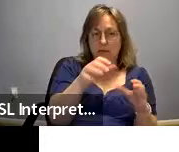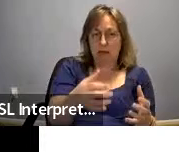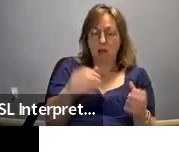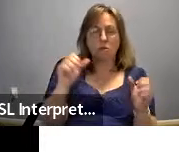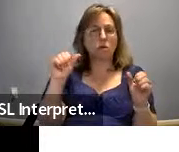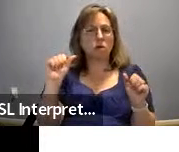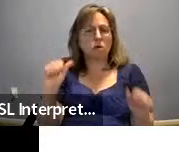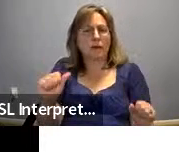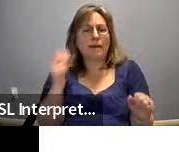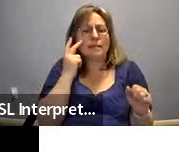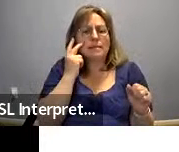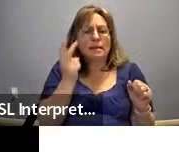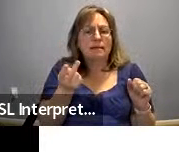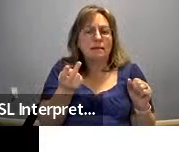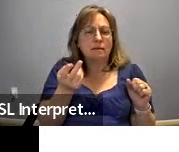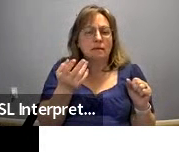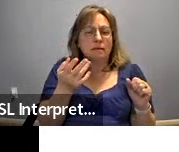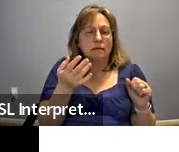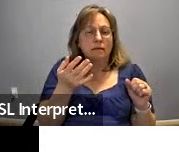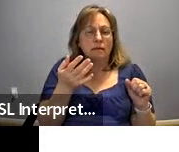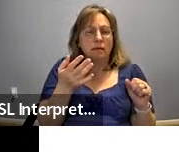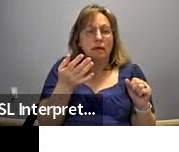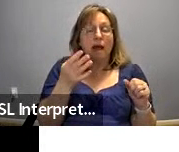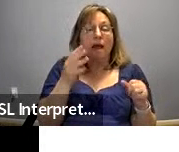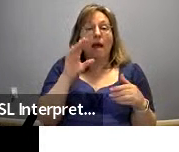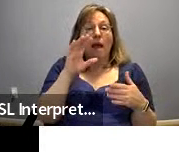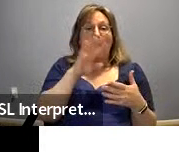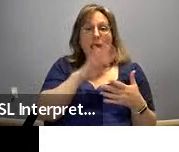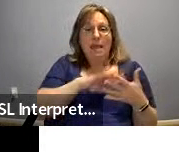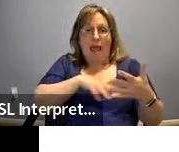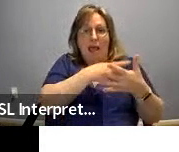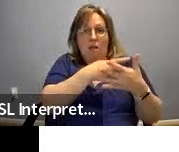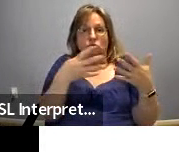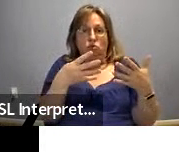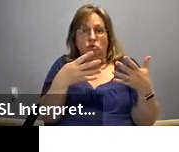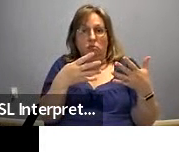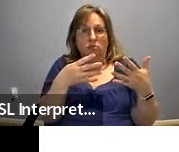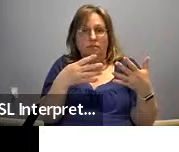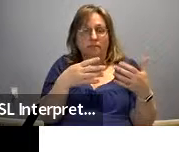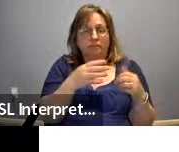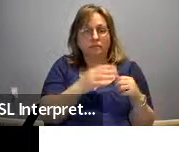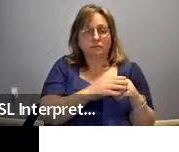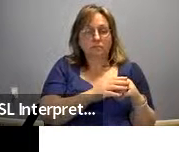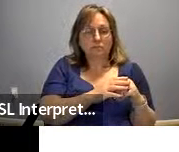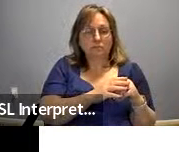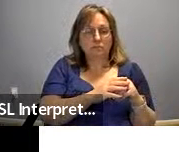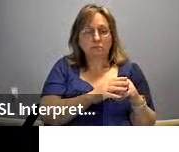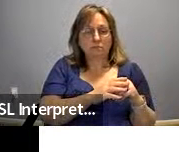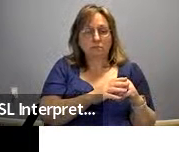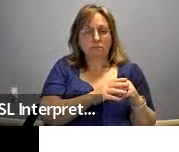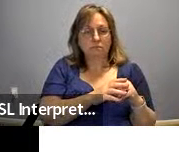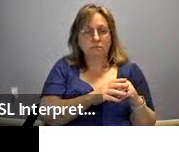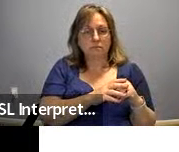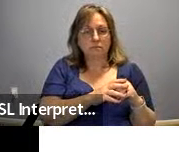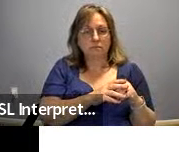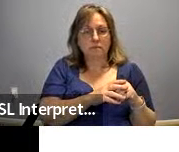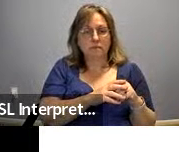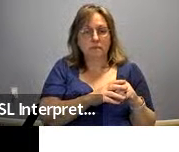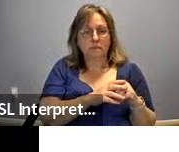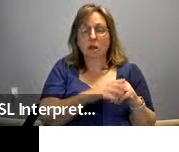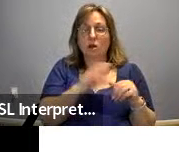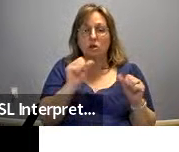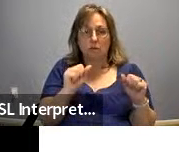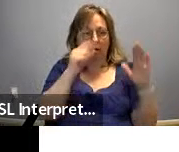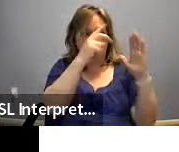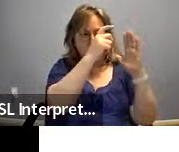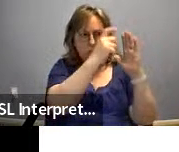to see a calendar view by tapping the calendar icon near the top left corner. You can scroll through